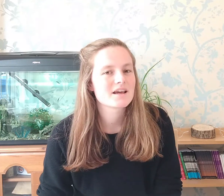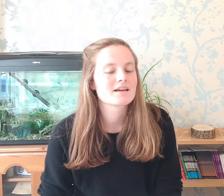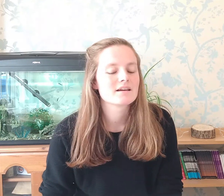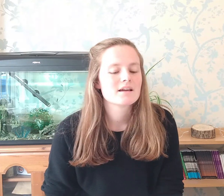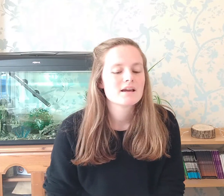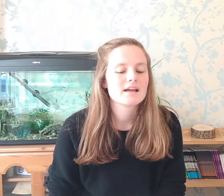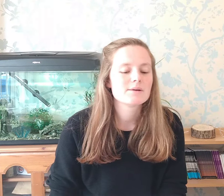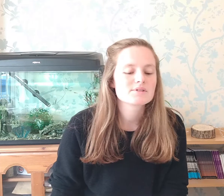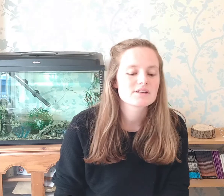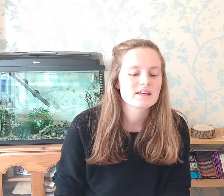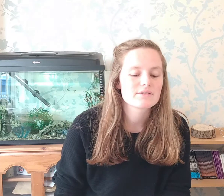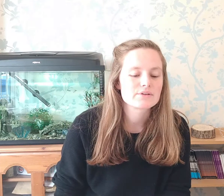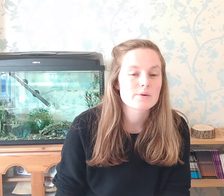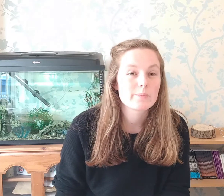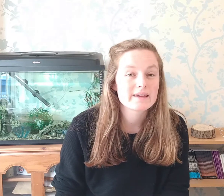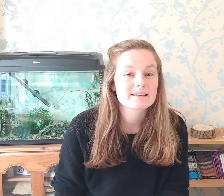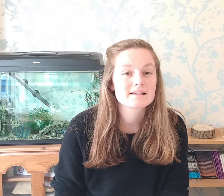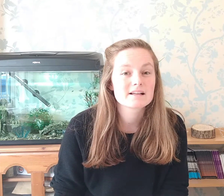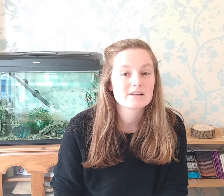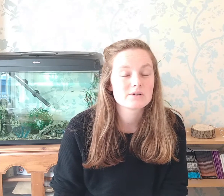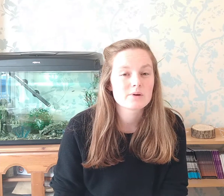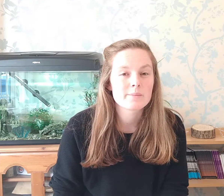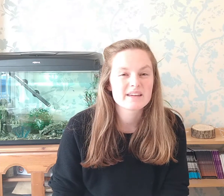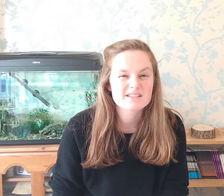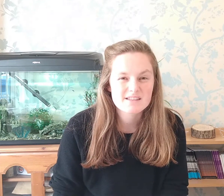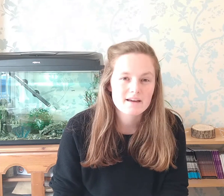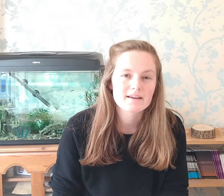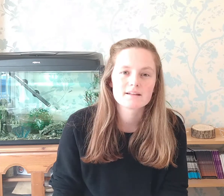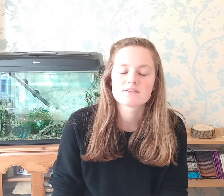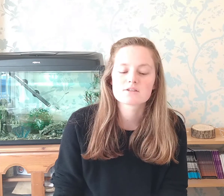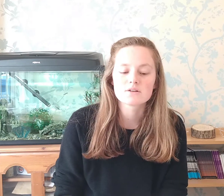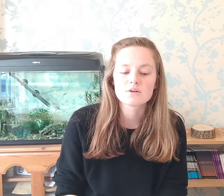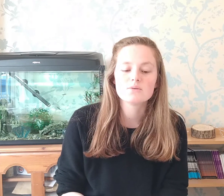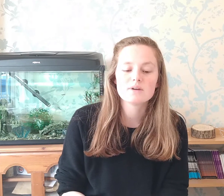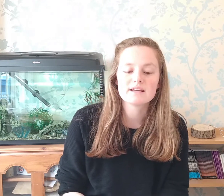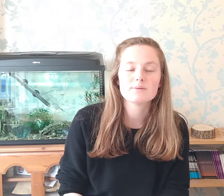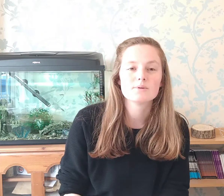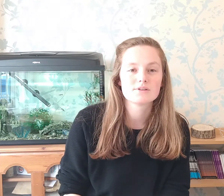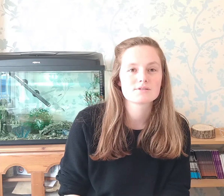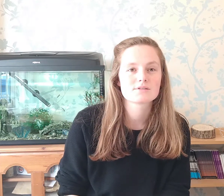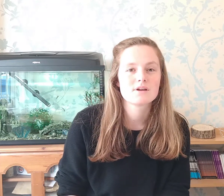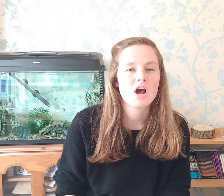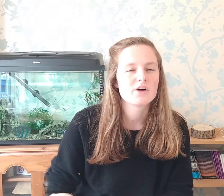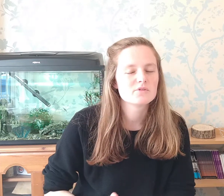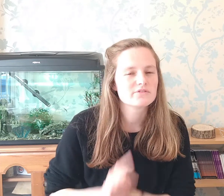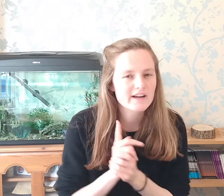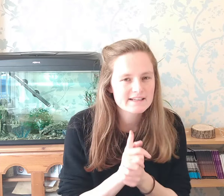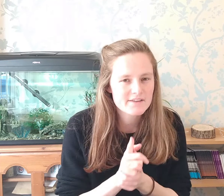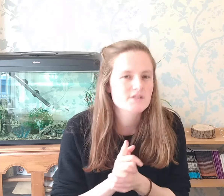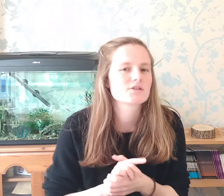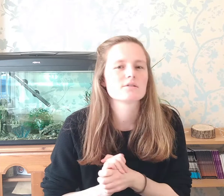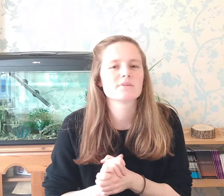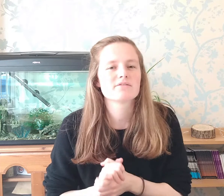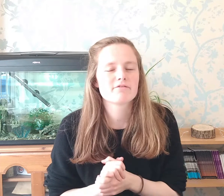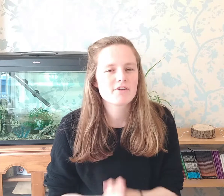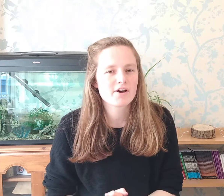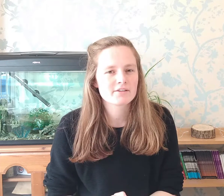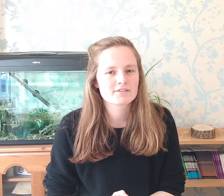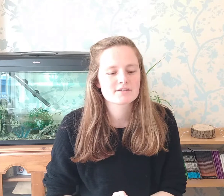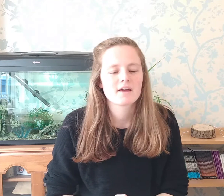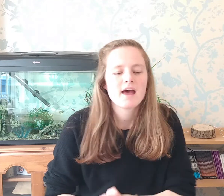passage today, he was going to give us a big clue, a big sign as to who he was. And we'll find out that soon.